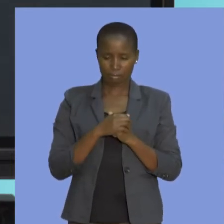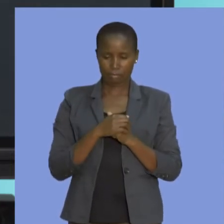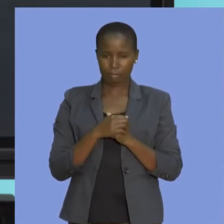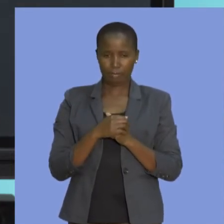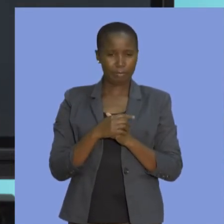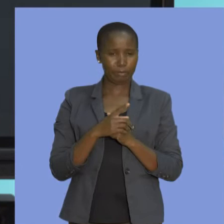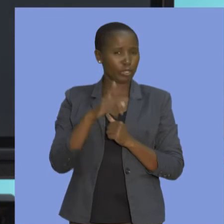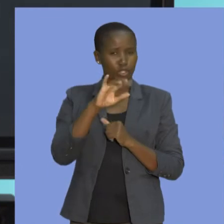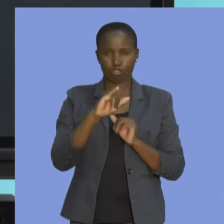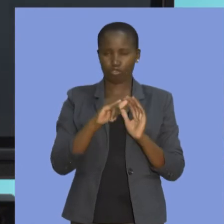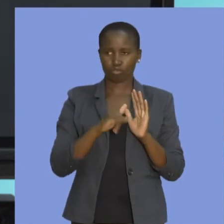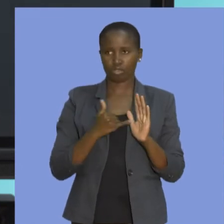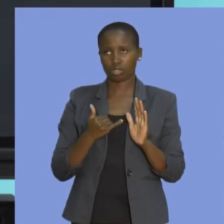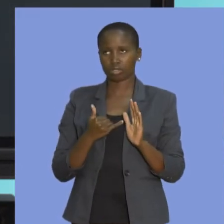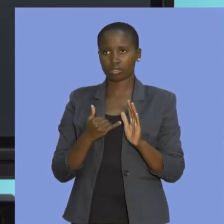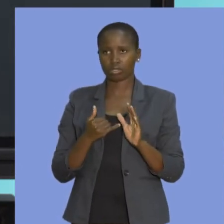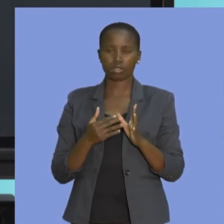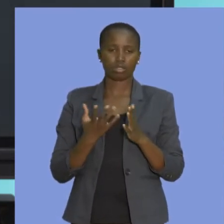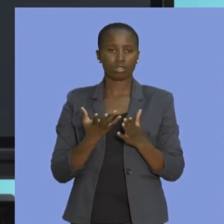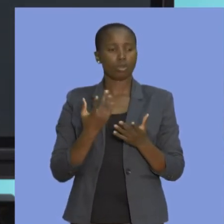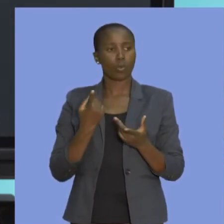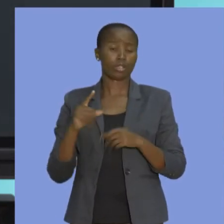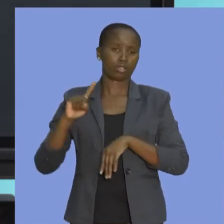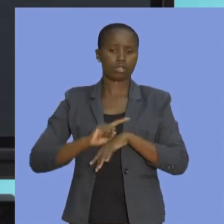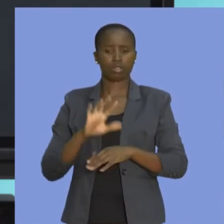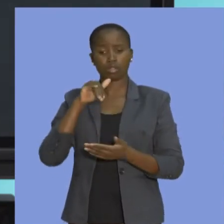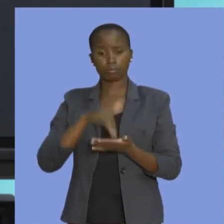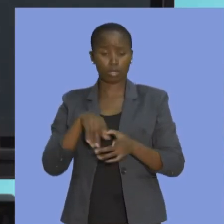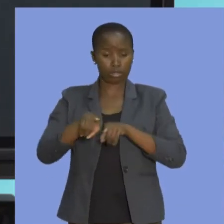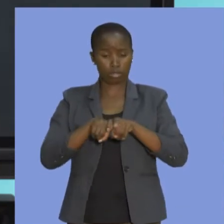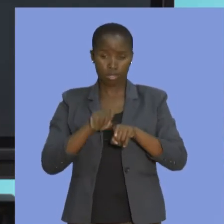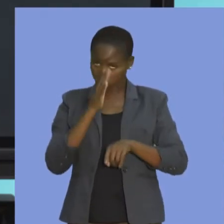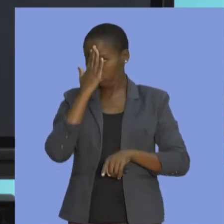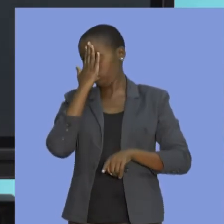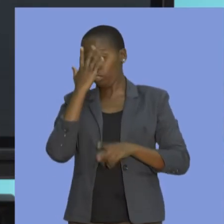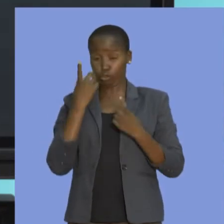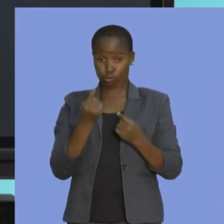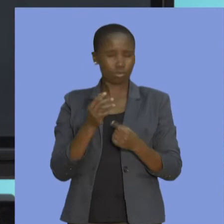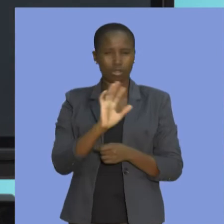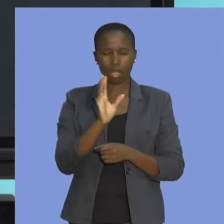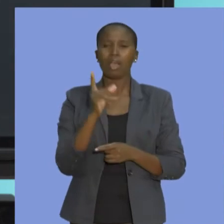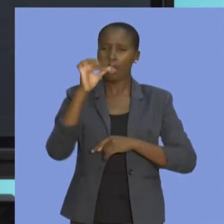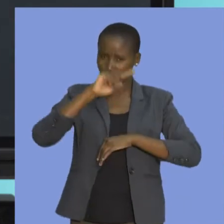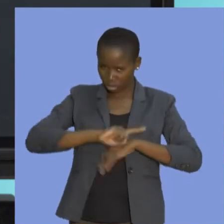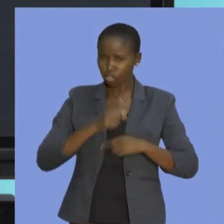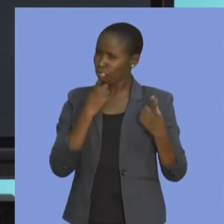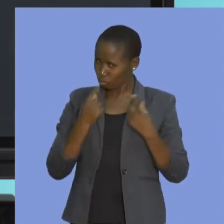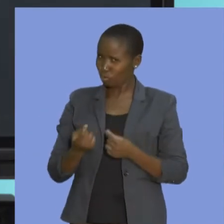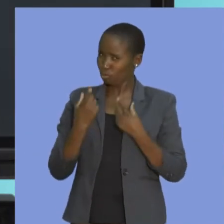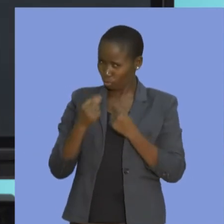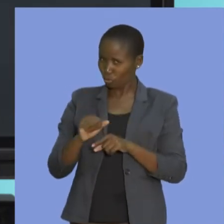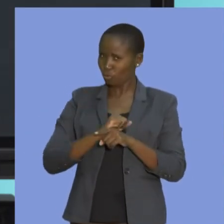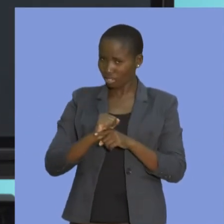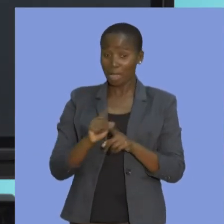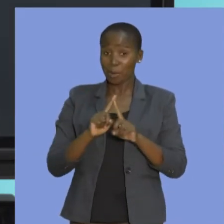just work on the day you write a test or something. It's something that you do it on a daily basis, even though